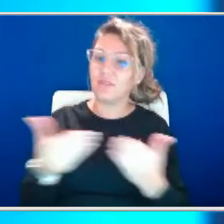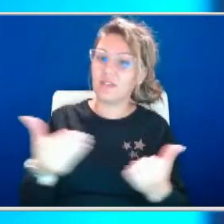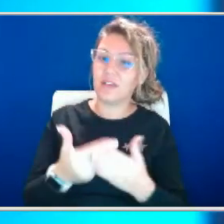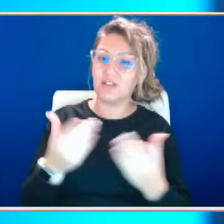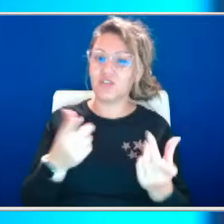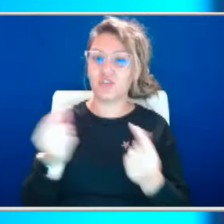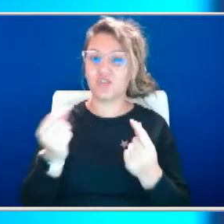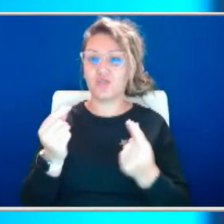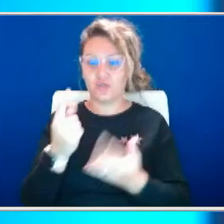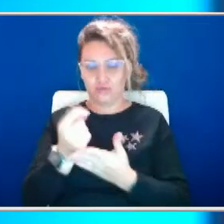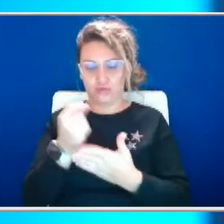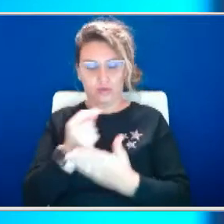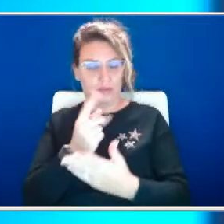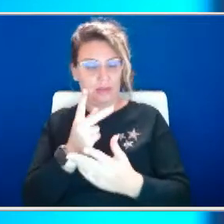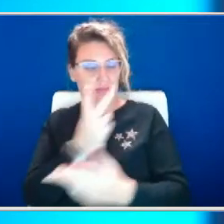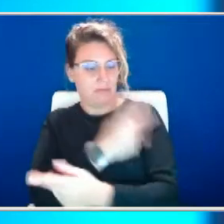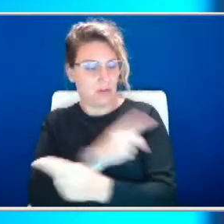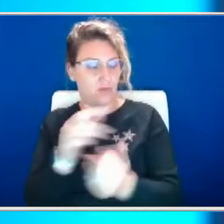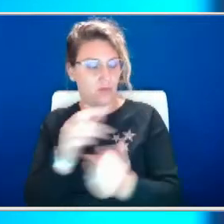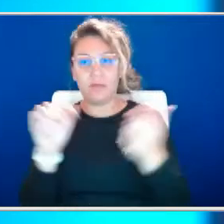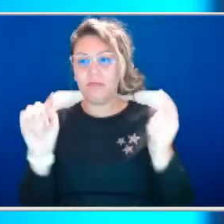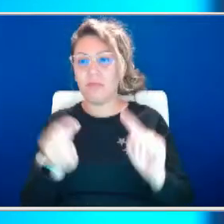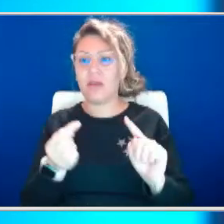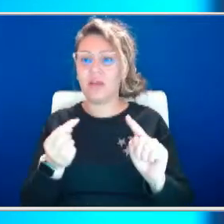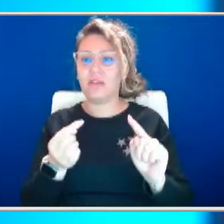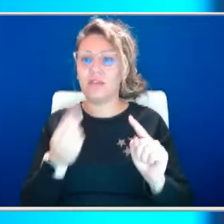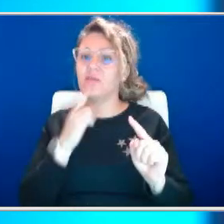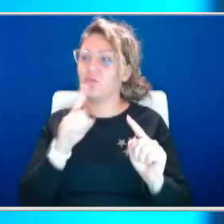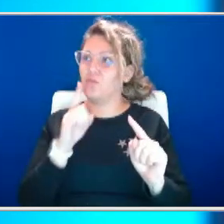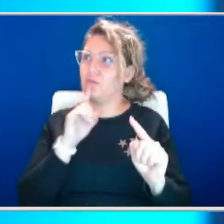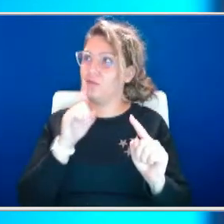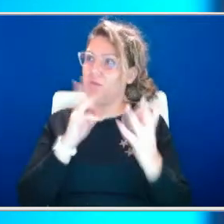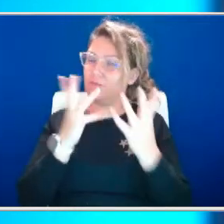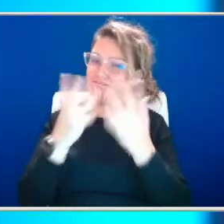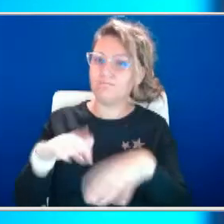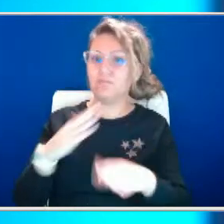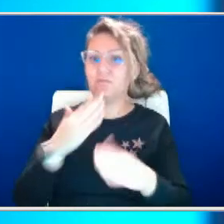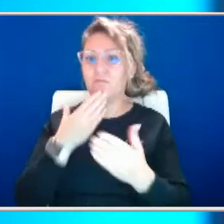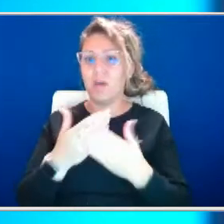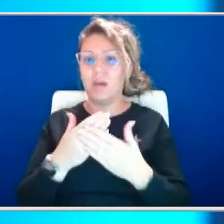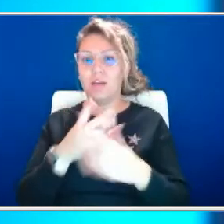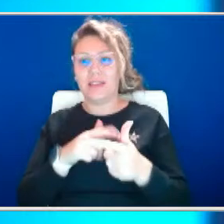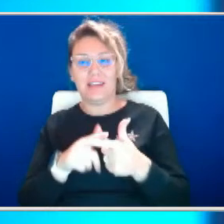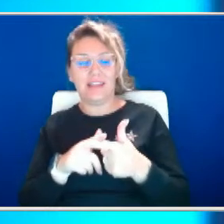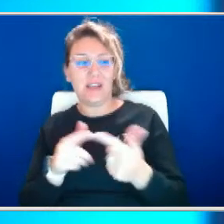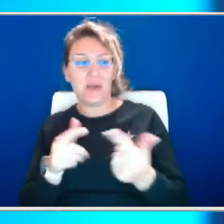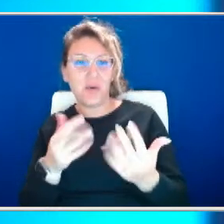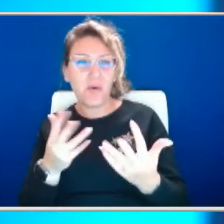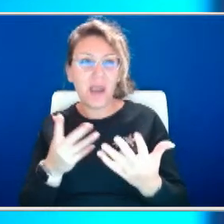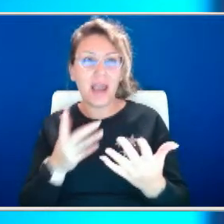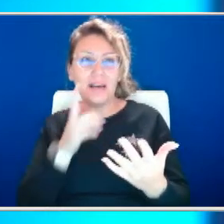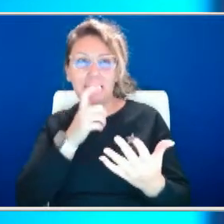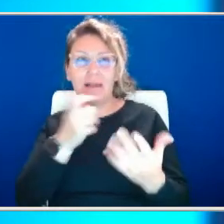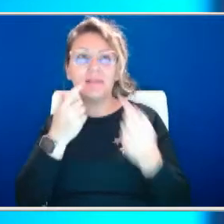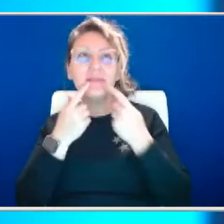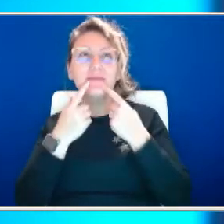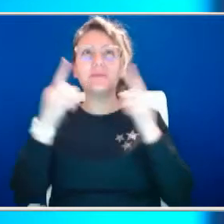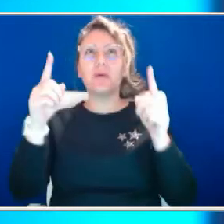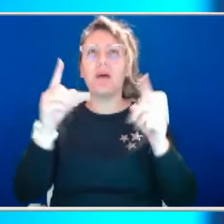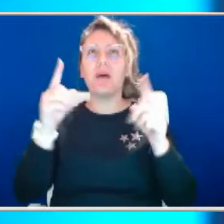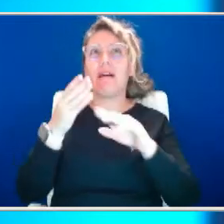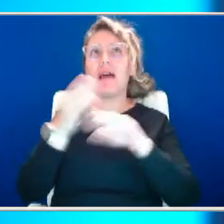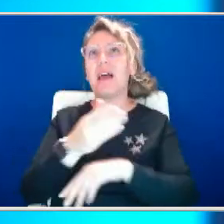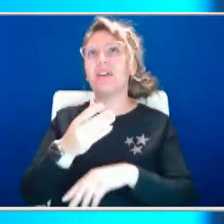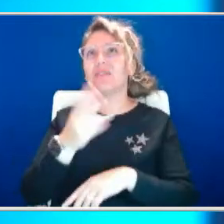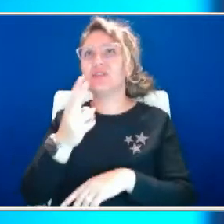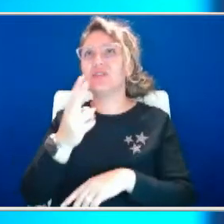pain, they work really well sometimes at first, and then there's kind of a waning effect. Maybe it doesn't work as well after 2 or 3 or 4 or 5 years,